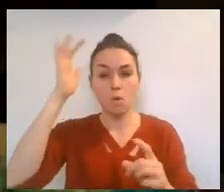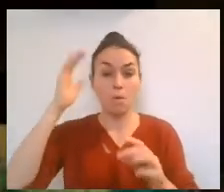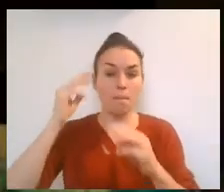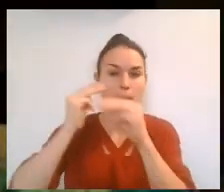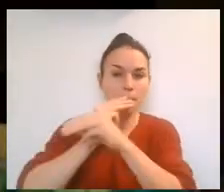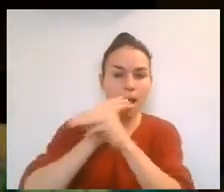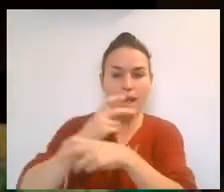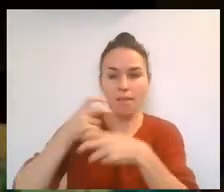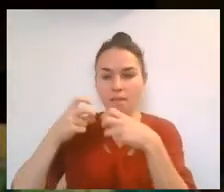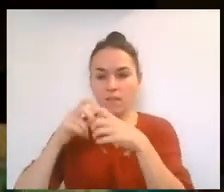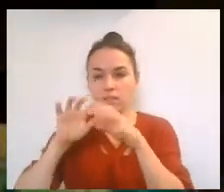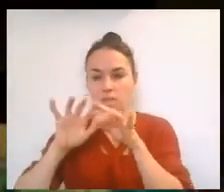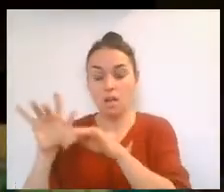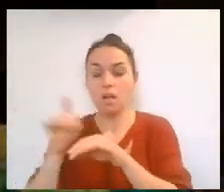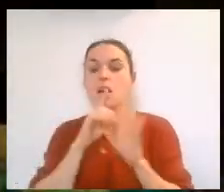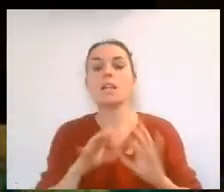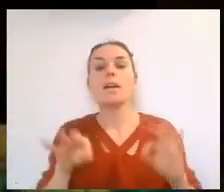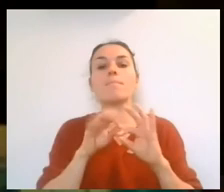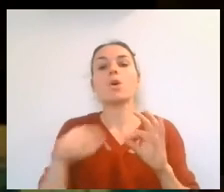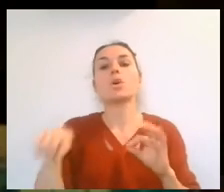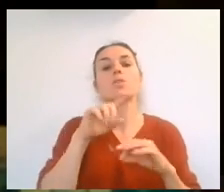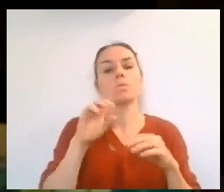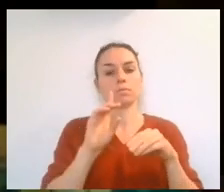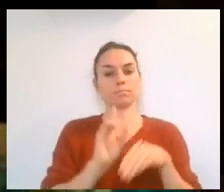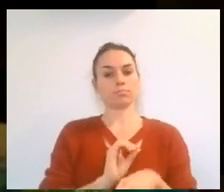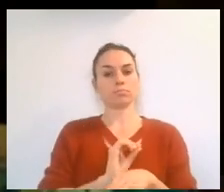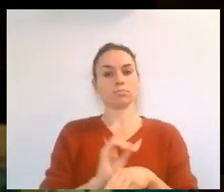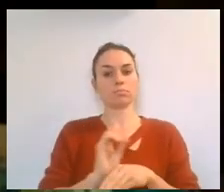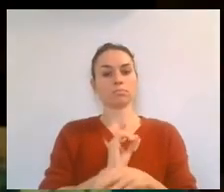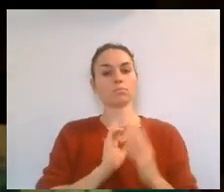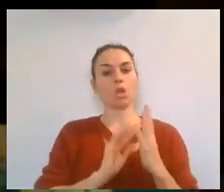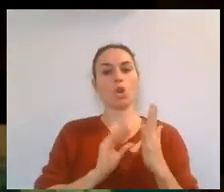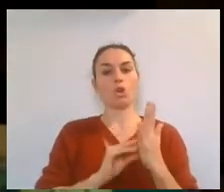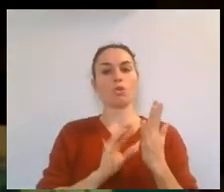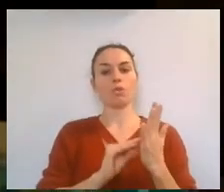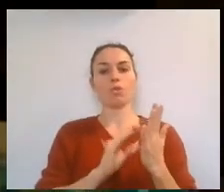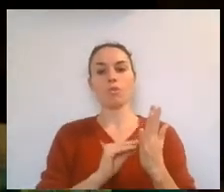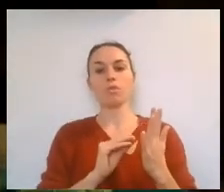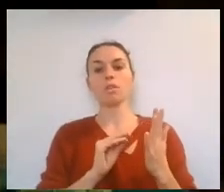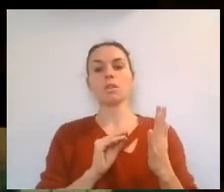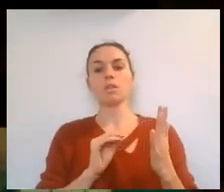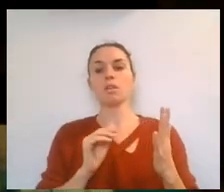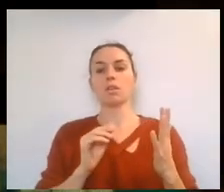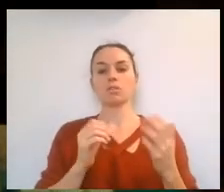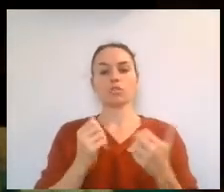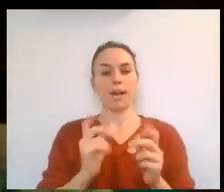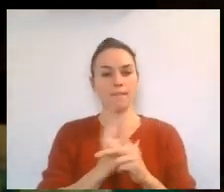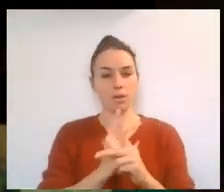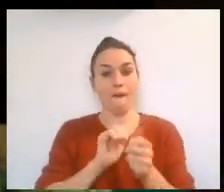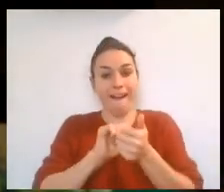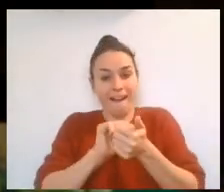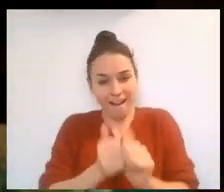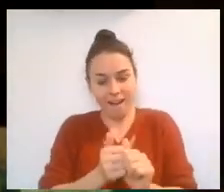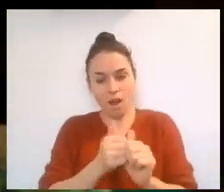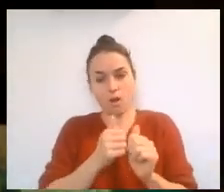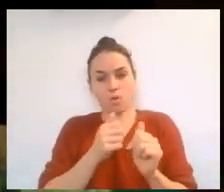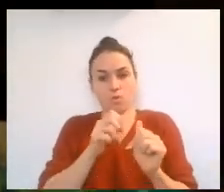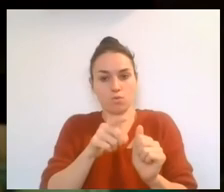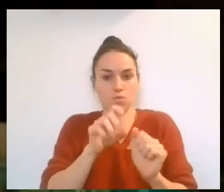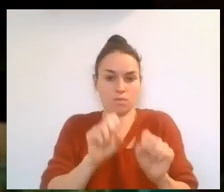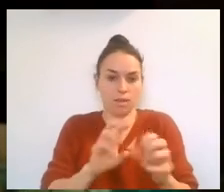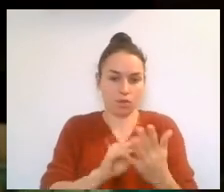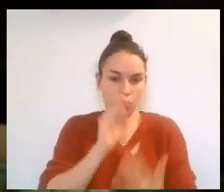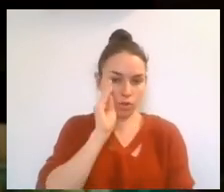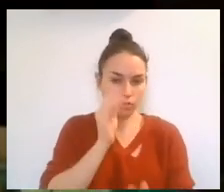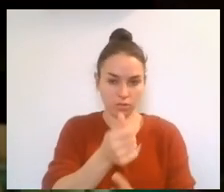discipline and getting into a situation where you can be educated. Mm-hmm. Really, you don't